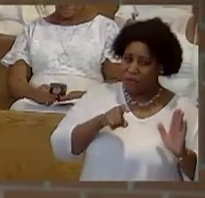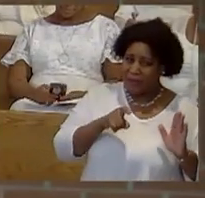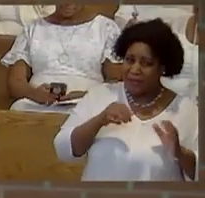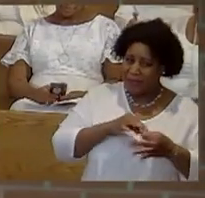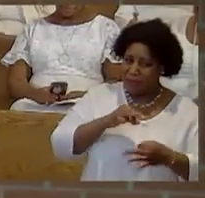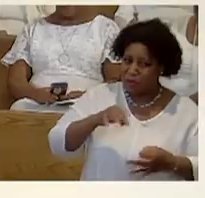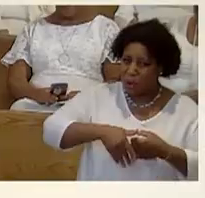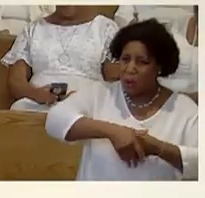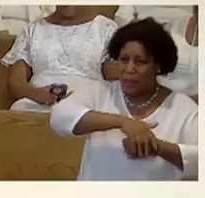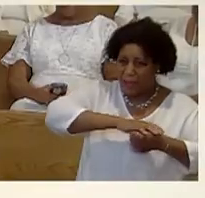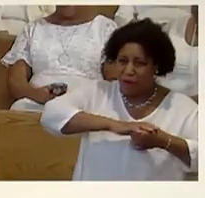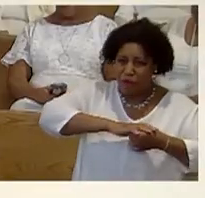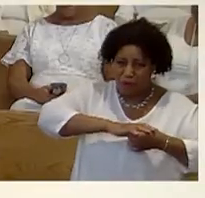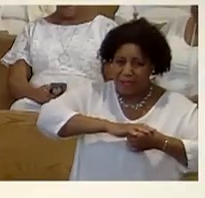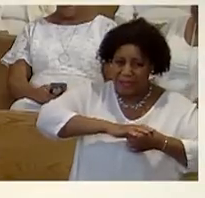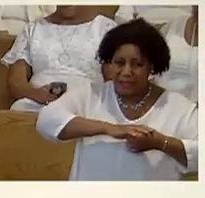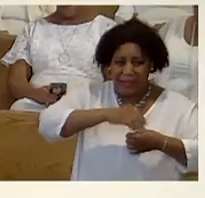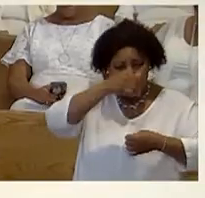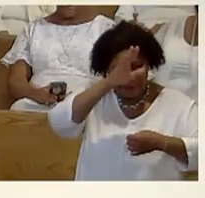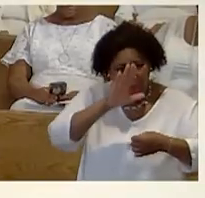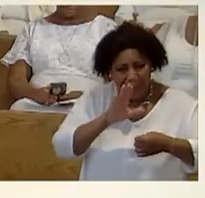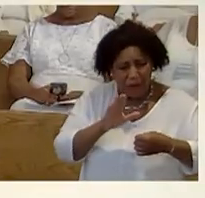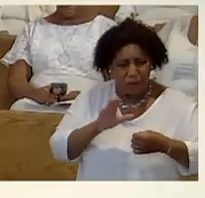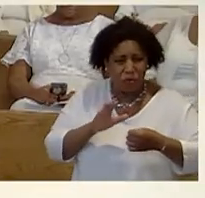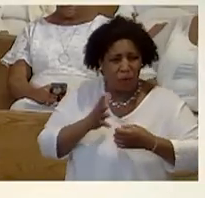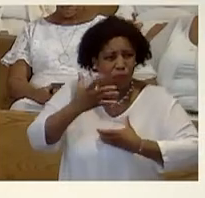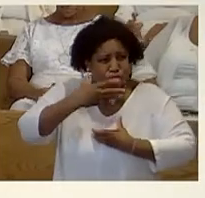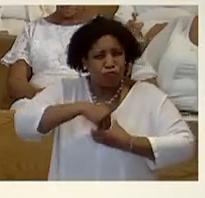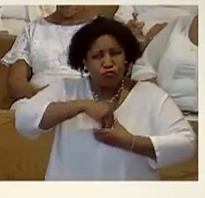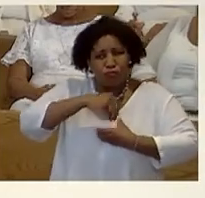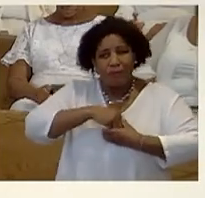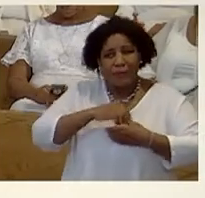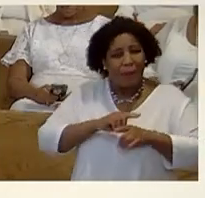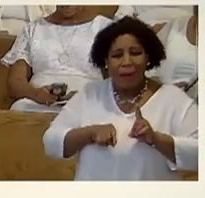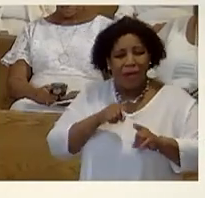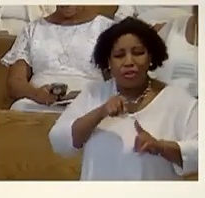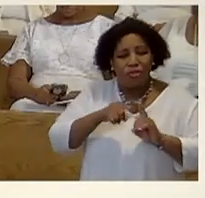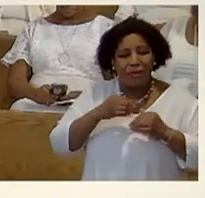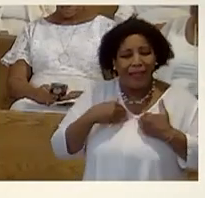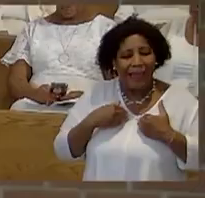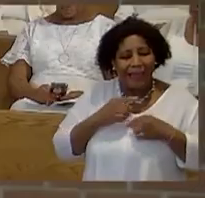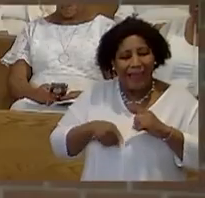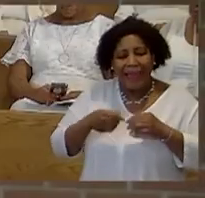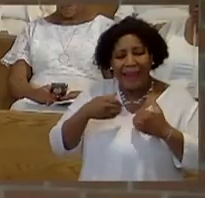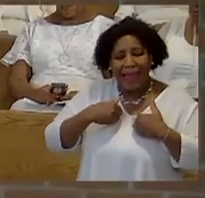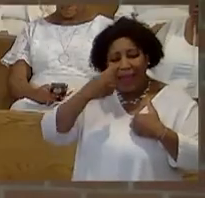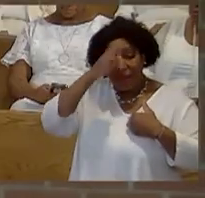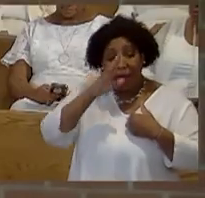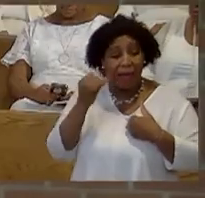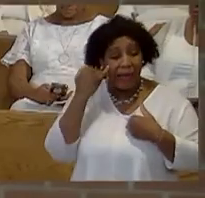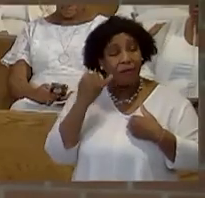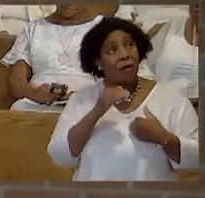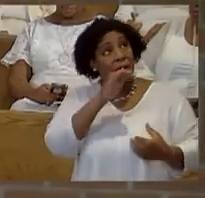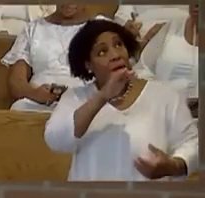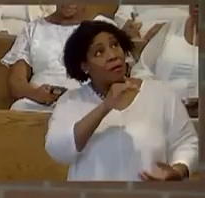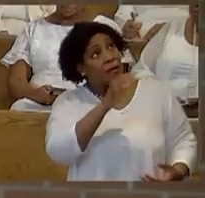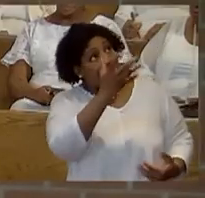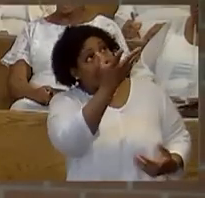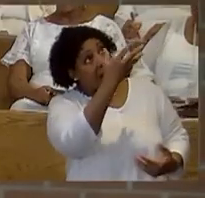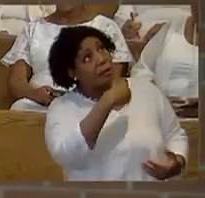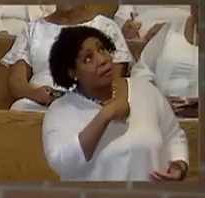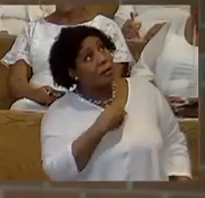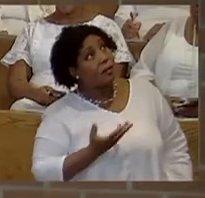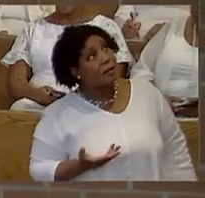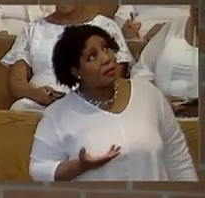covering. You need God to just be with you. But you can't have God if you never ask God to come in